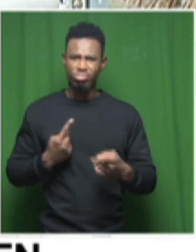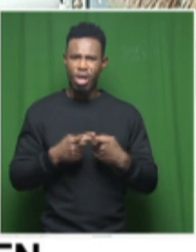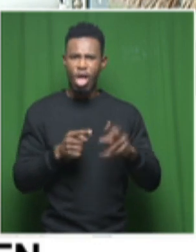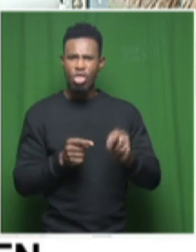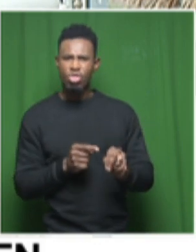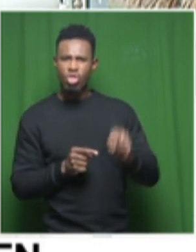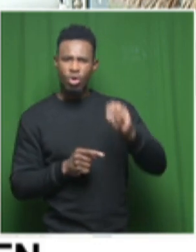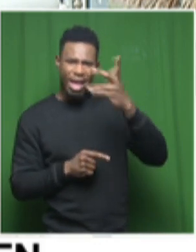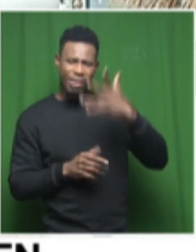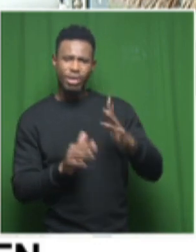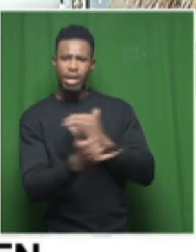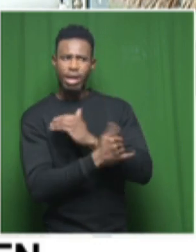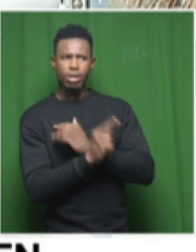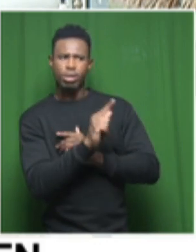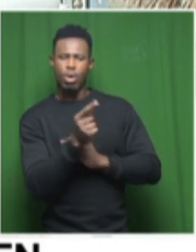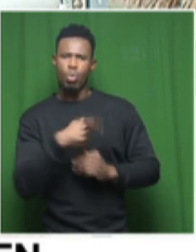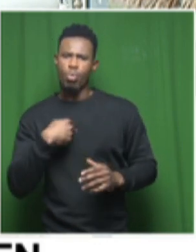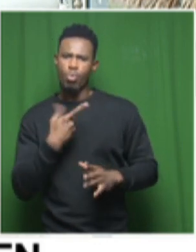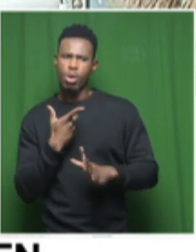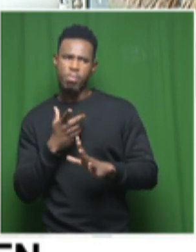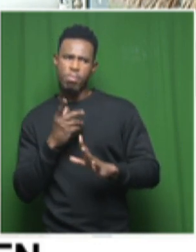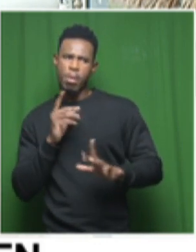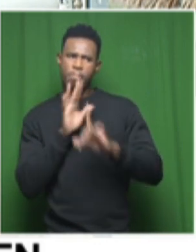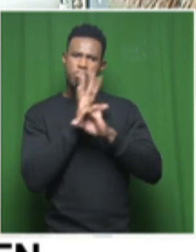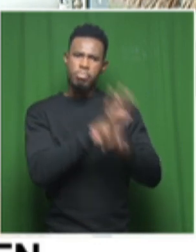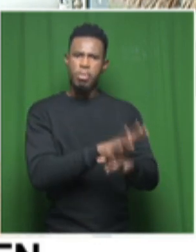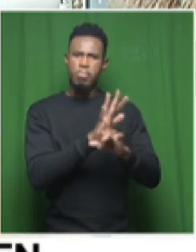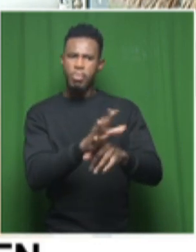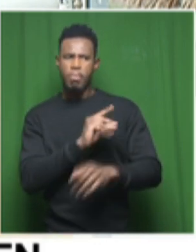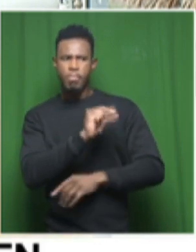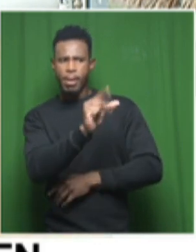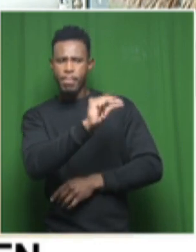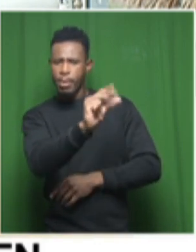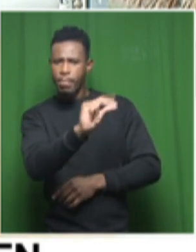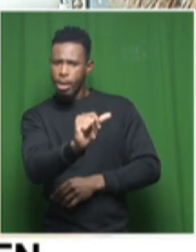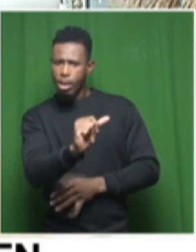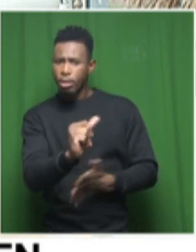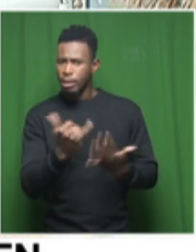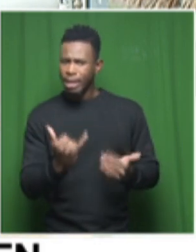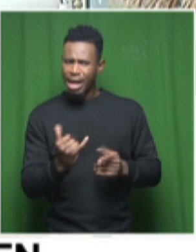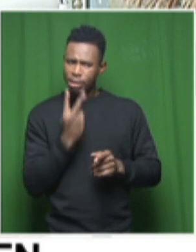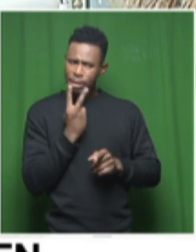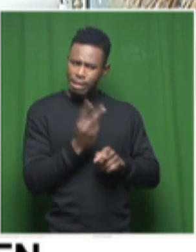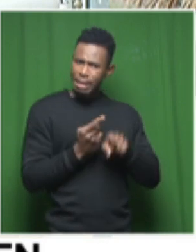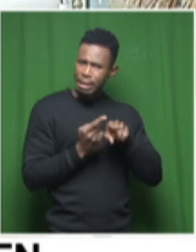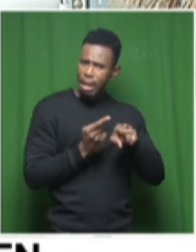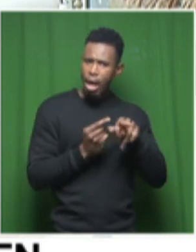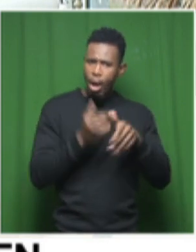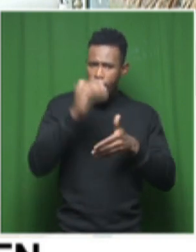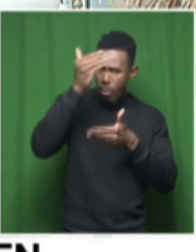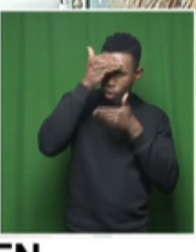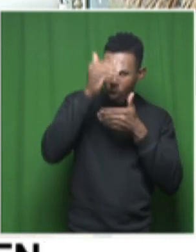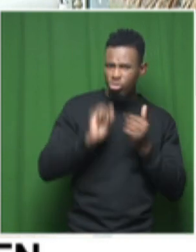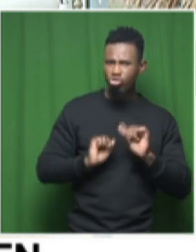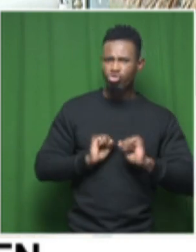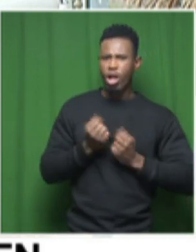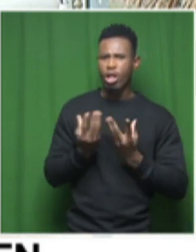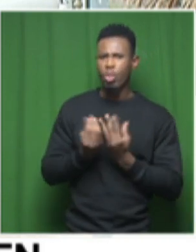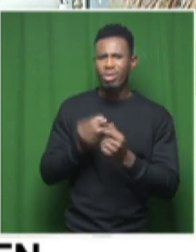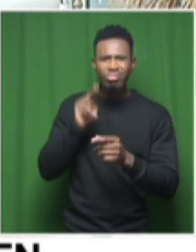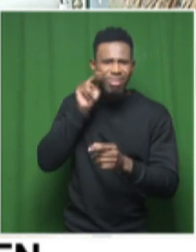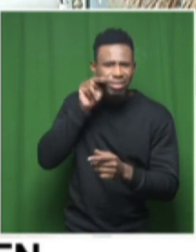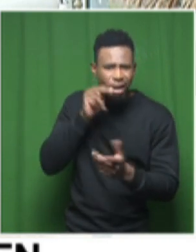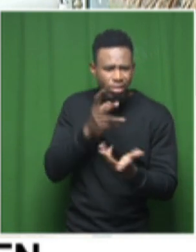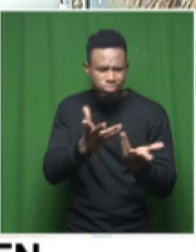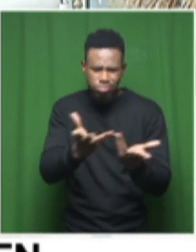past, and looking at the hosts having struggled against Nigeria in the semi-finals and winning that particular match